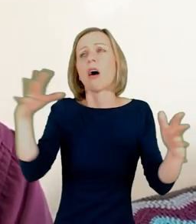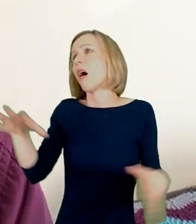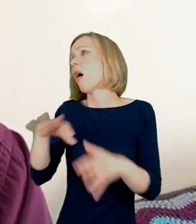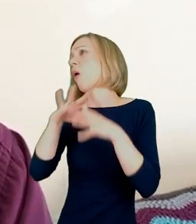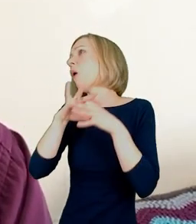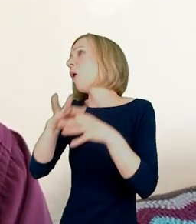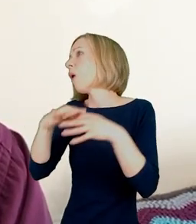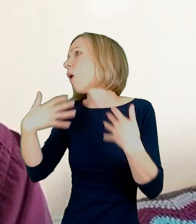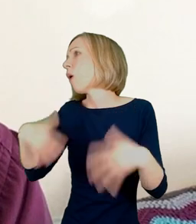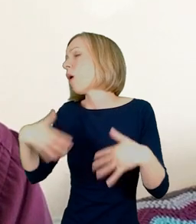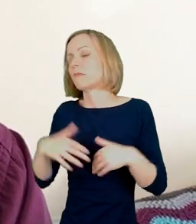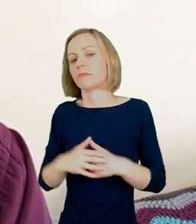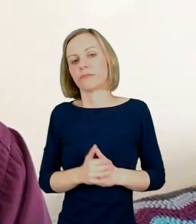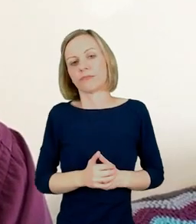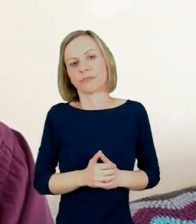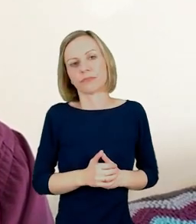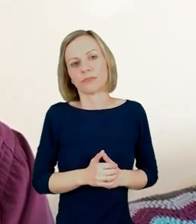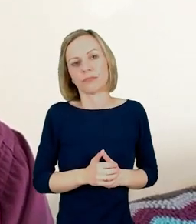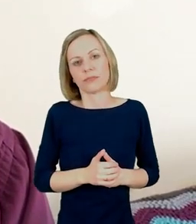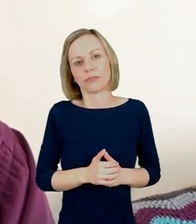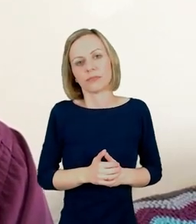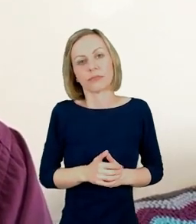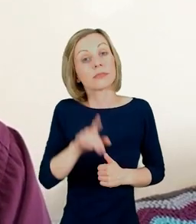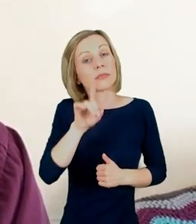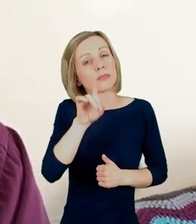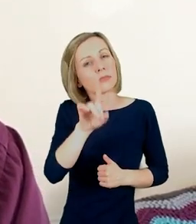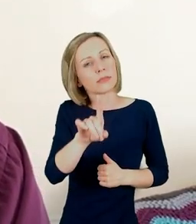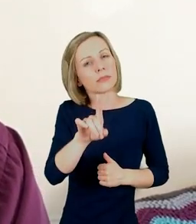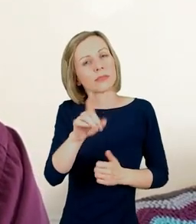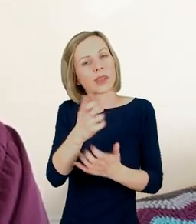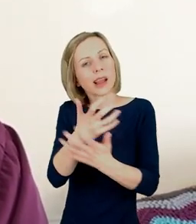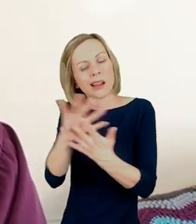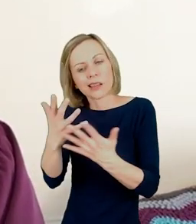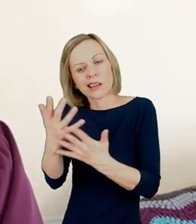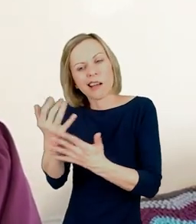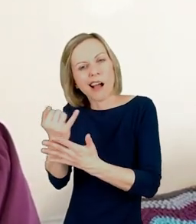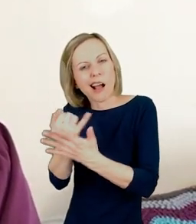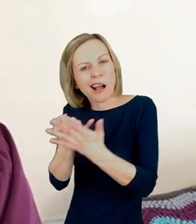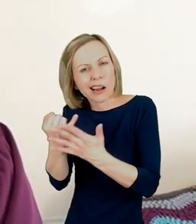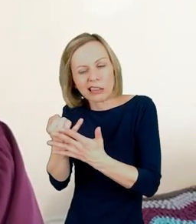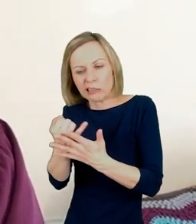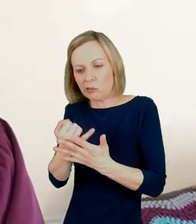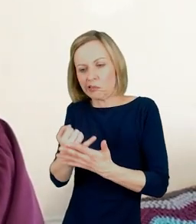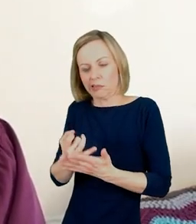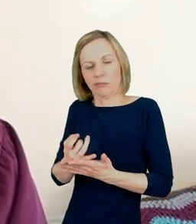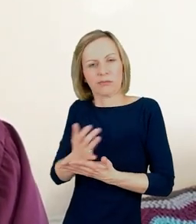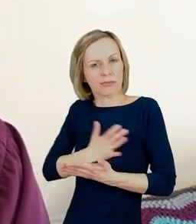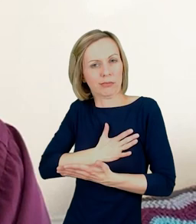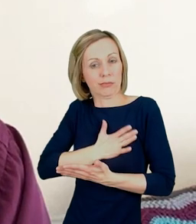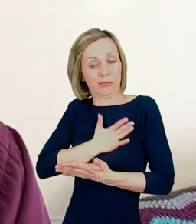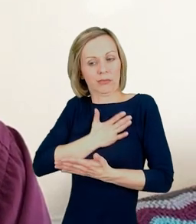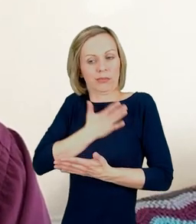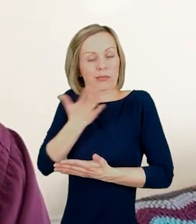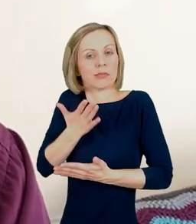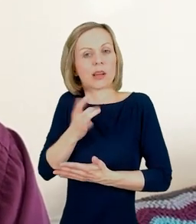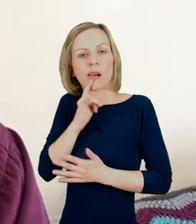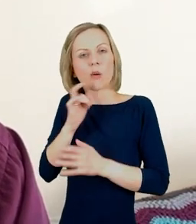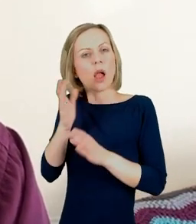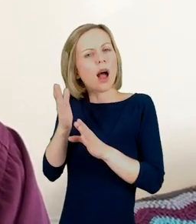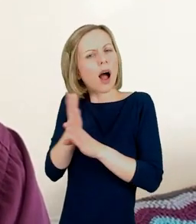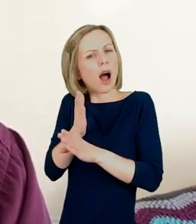with God. What is superficially ugly or repulsive, we keep just out of